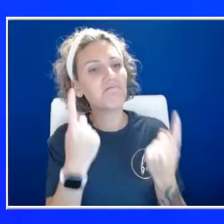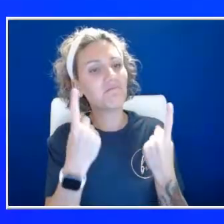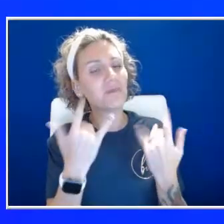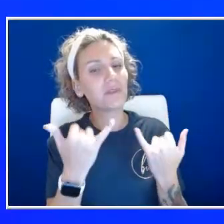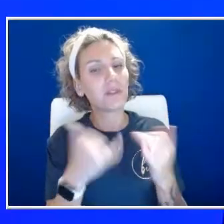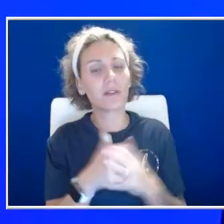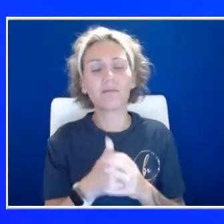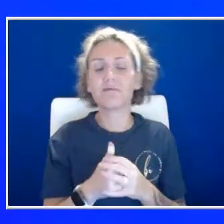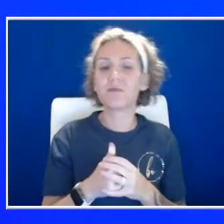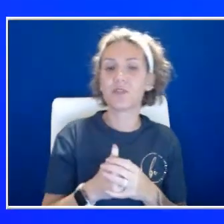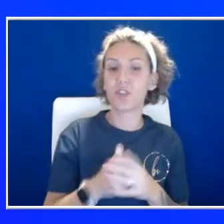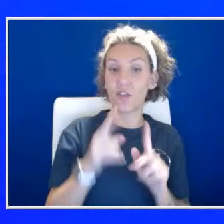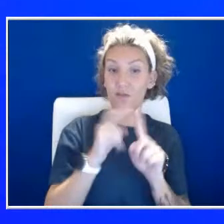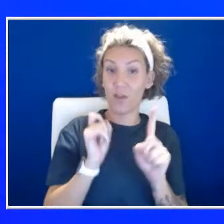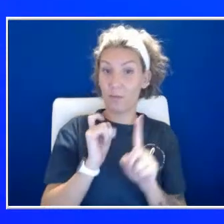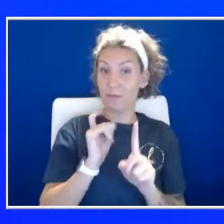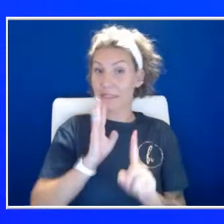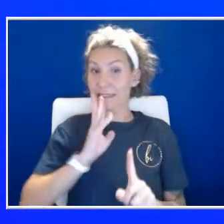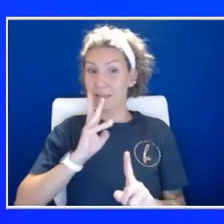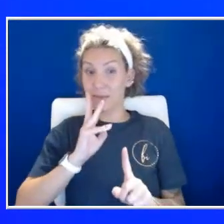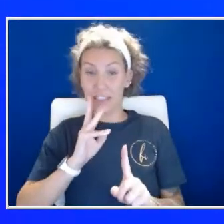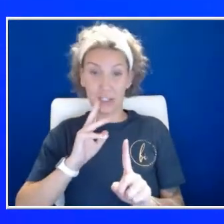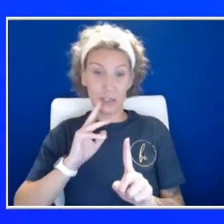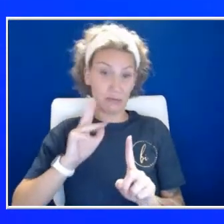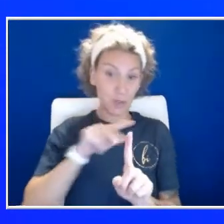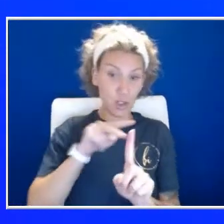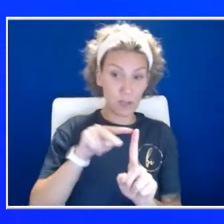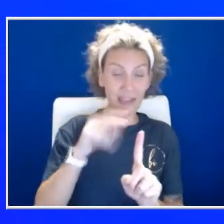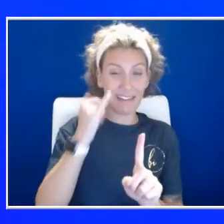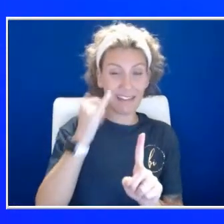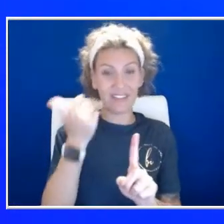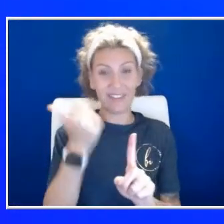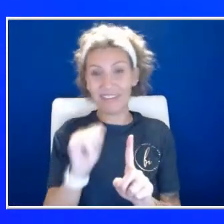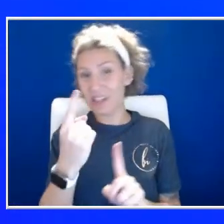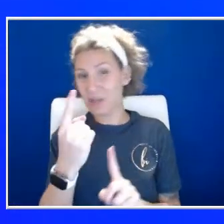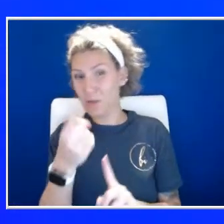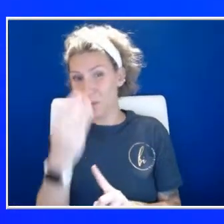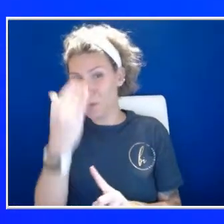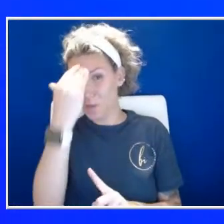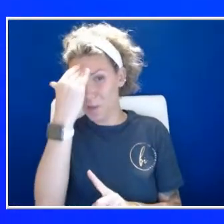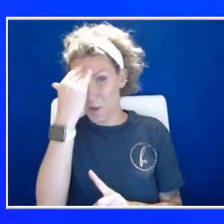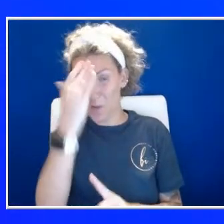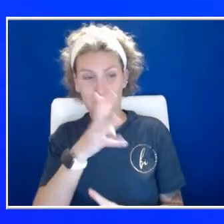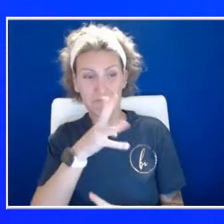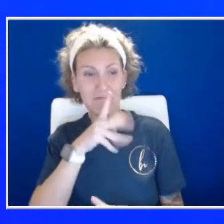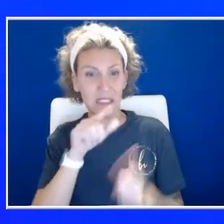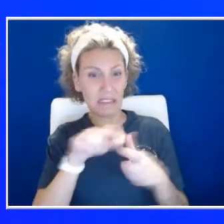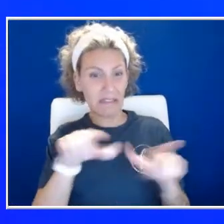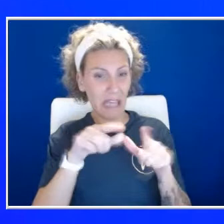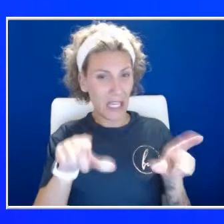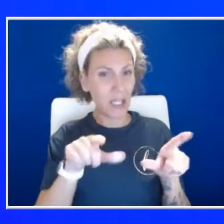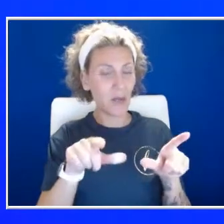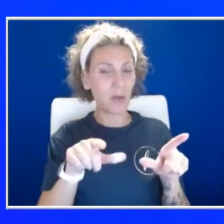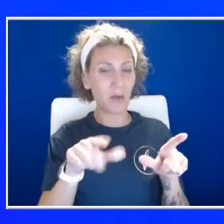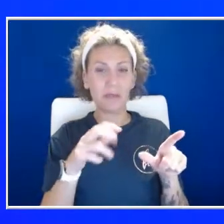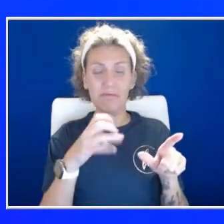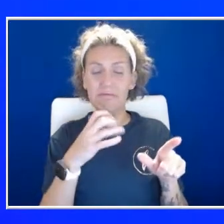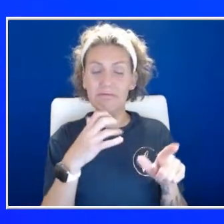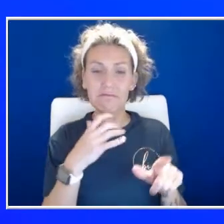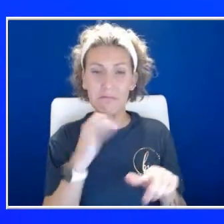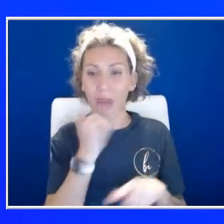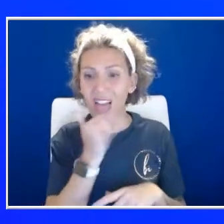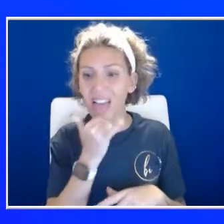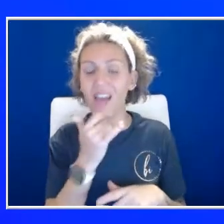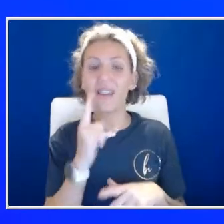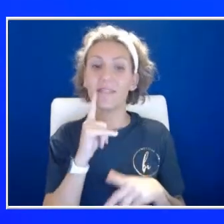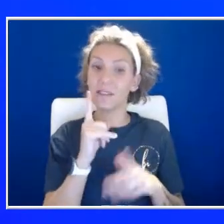speech standpoint, of course, if you have speech language or someone you know or a family member has this, it's important to get that therapy and to participate. It may not